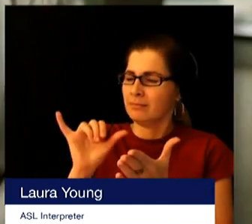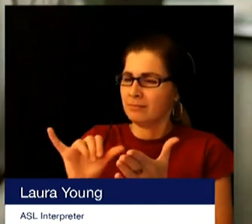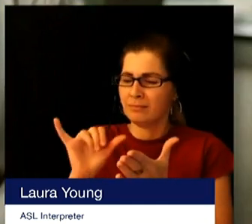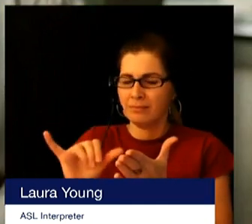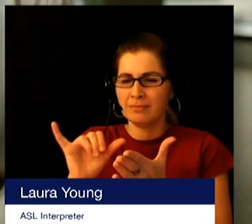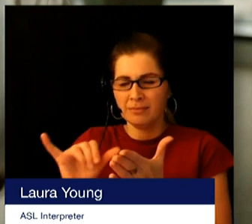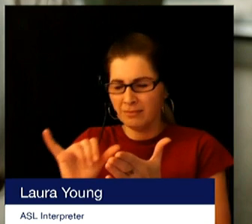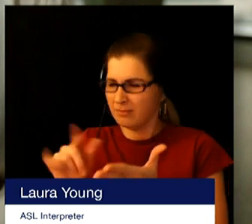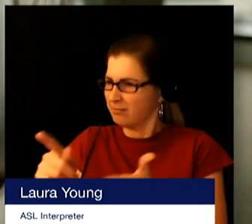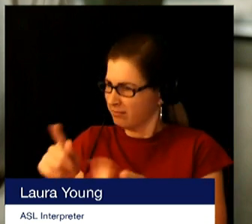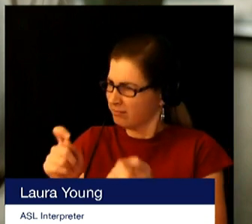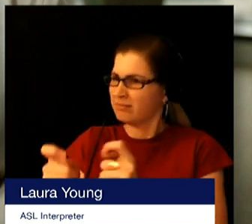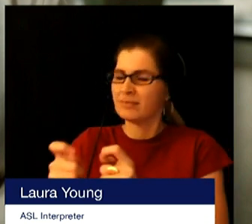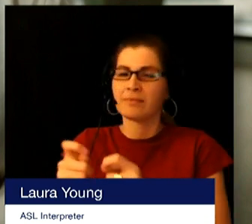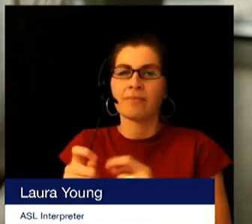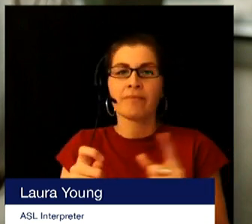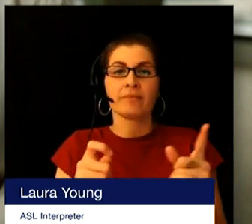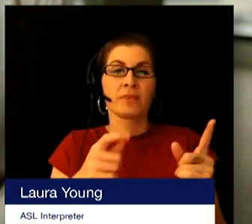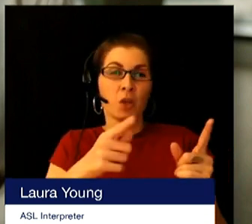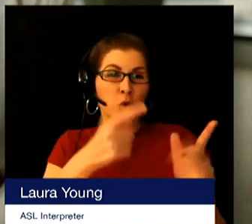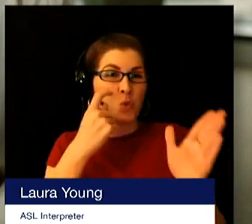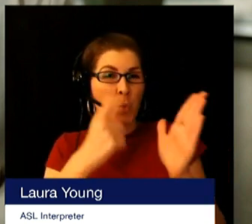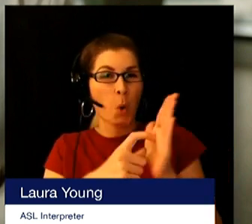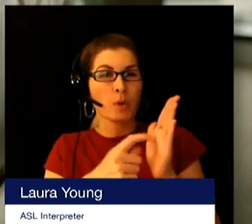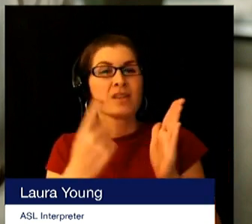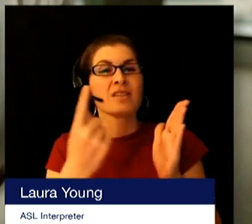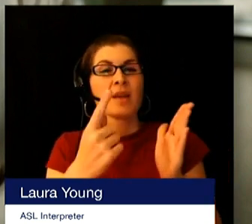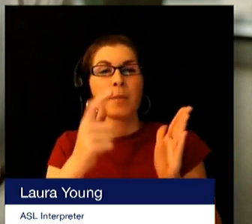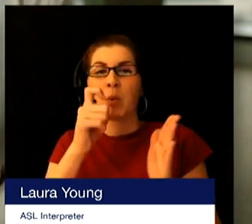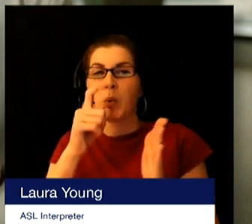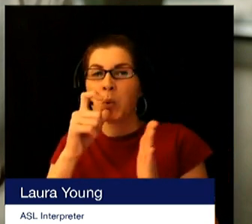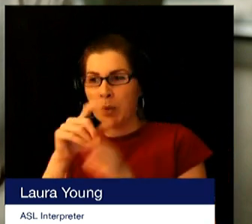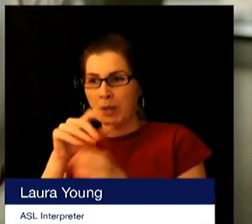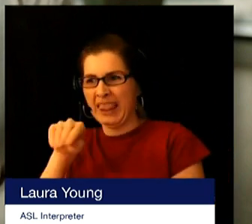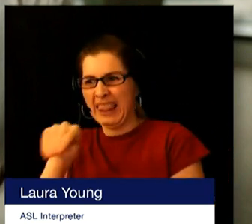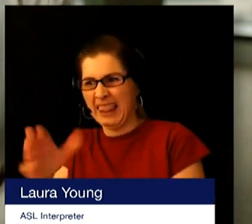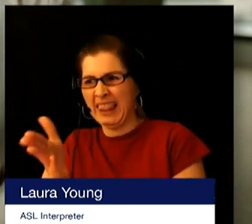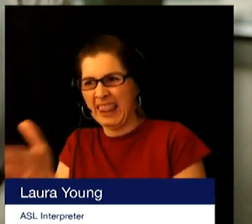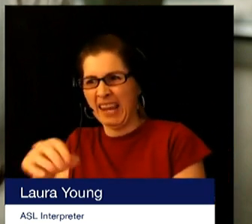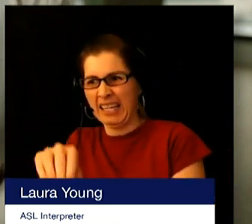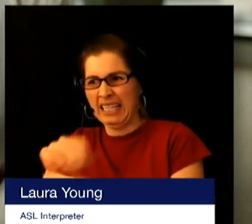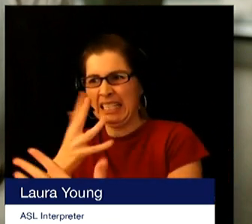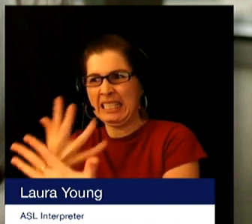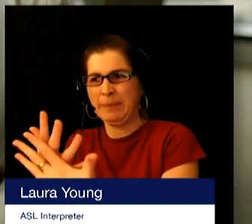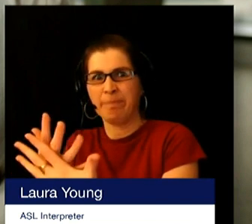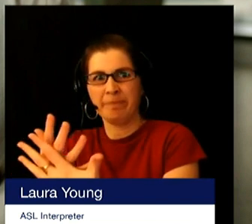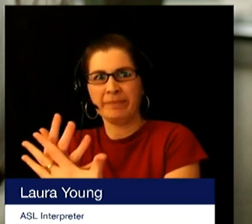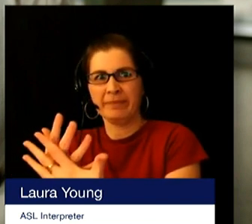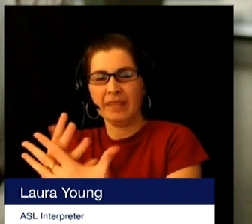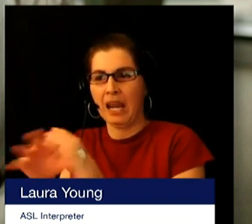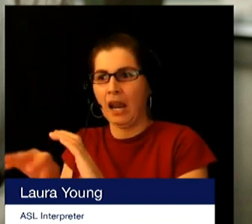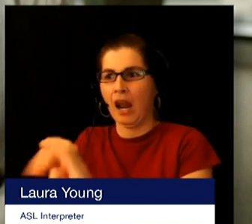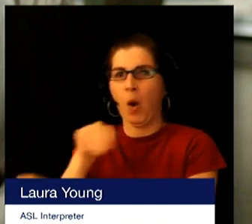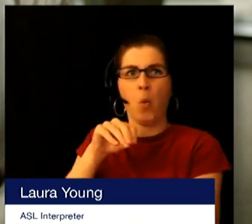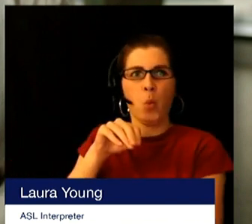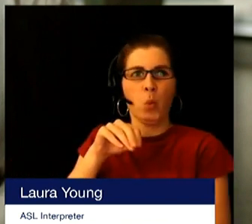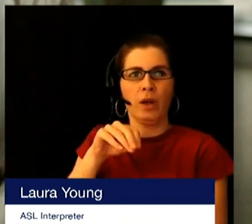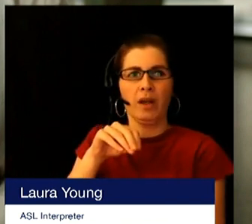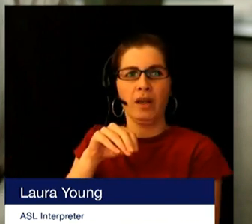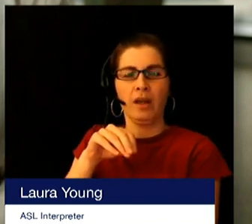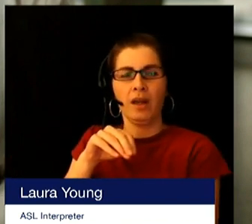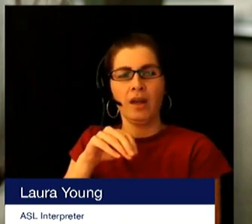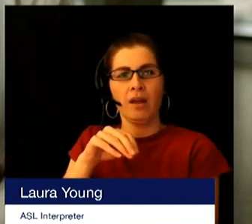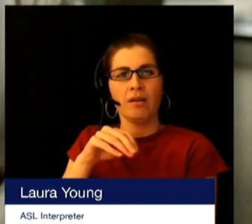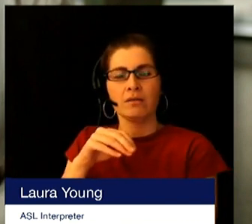see someone who has been in and out of the system, if you ask me, the question isn't, you know, why do they keep messing up?